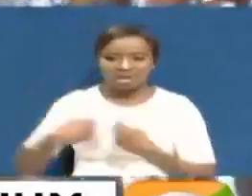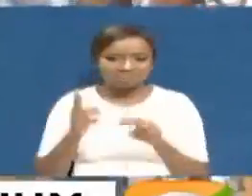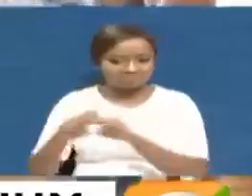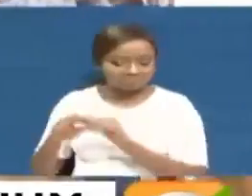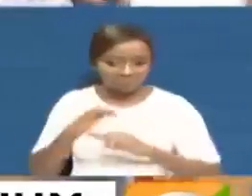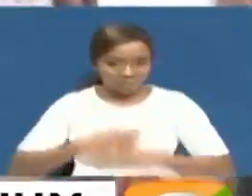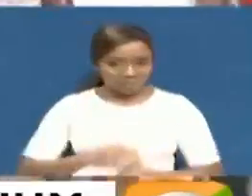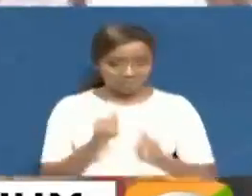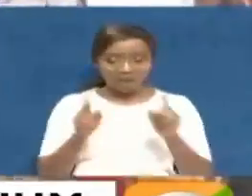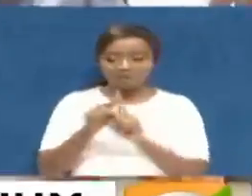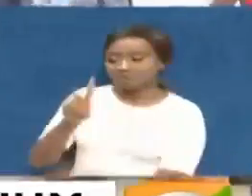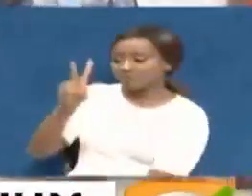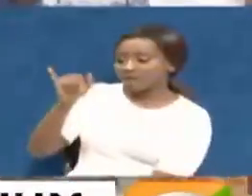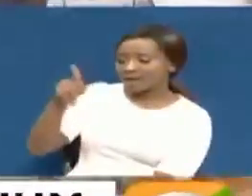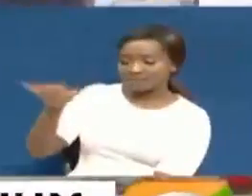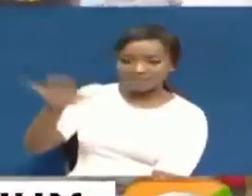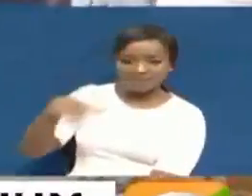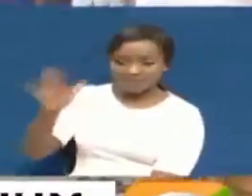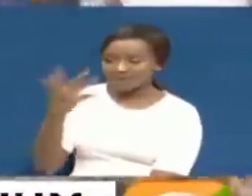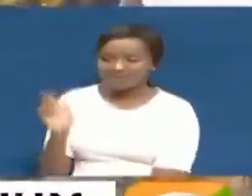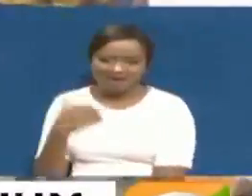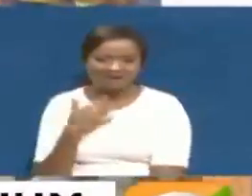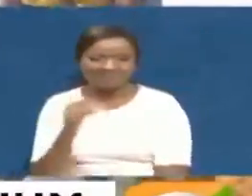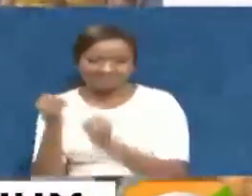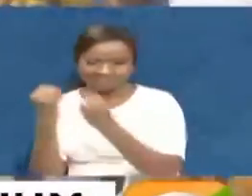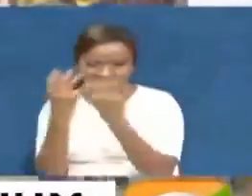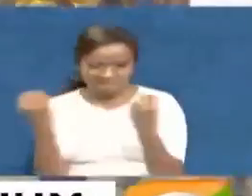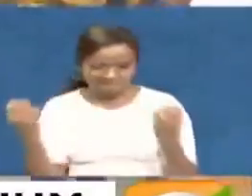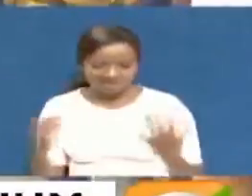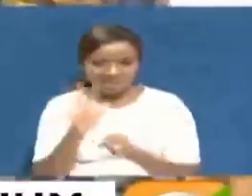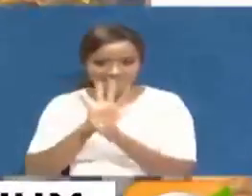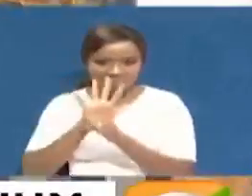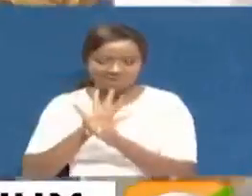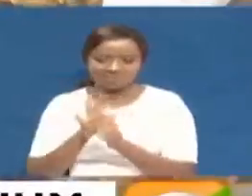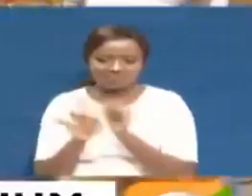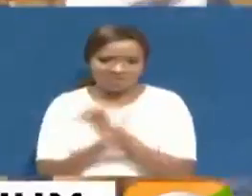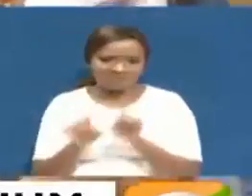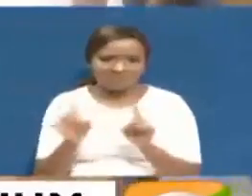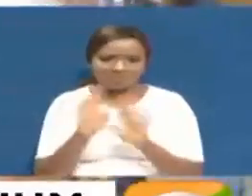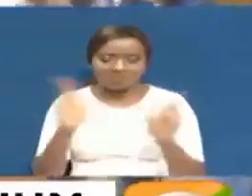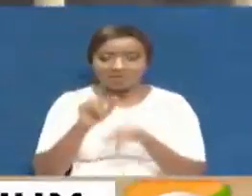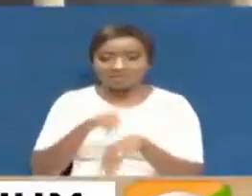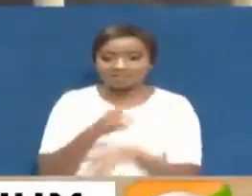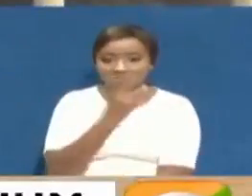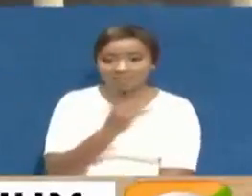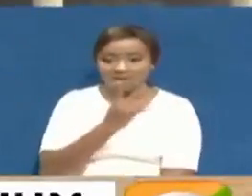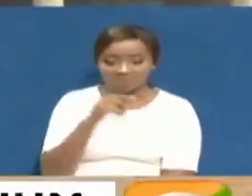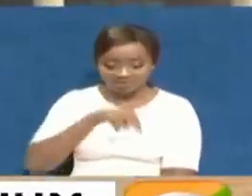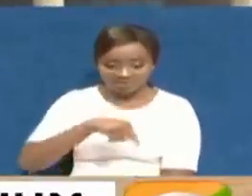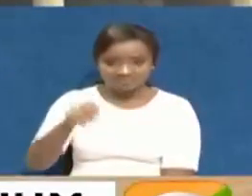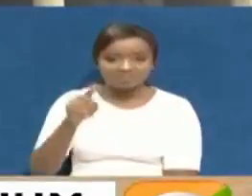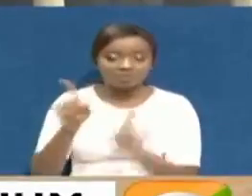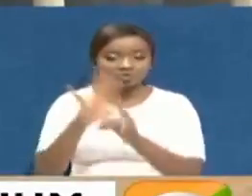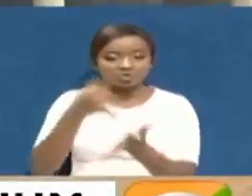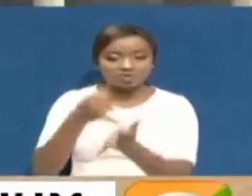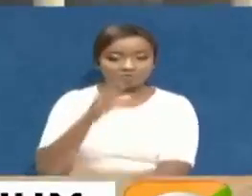VIP pavilion, and a lounge among other facilities, and is said to be ready by this April. The president and his team, that also included devolution